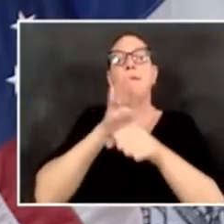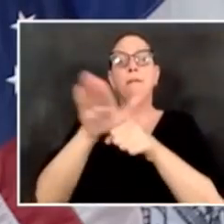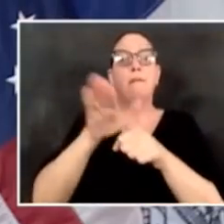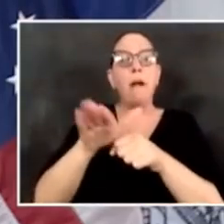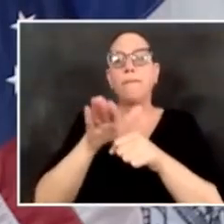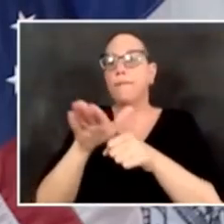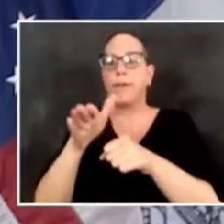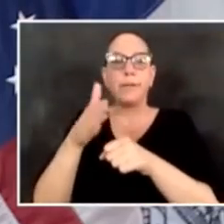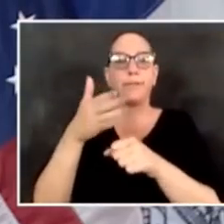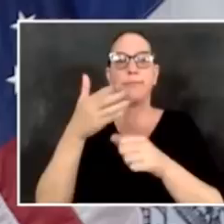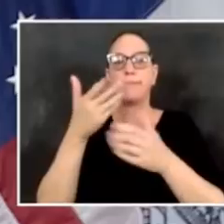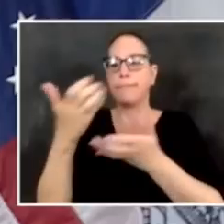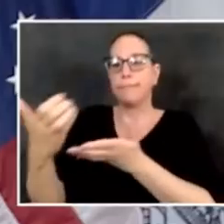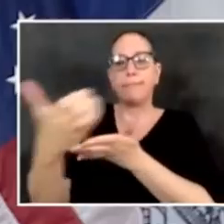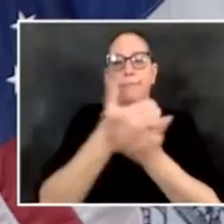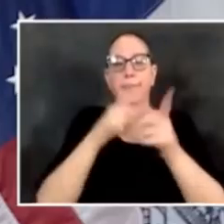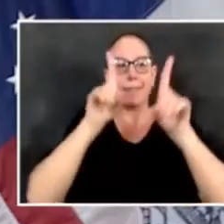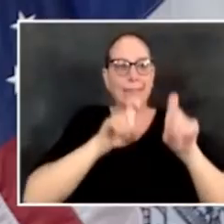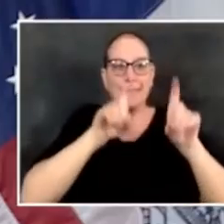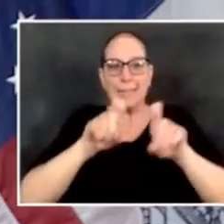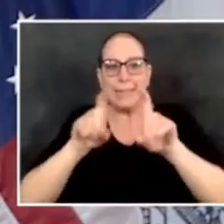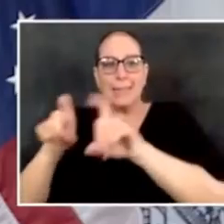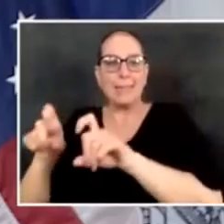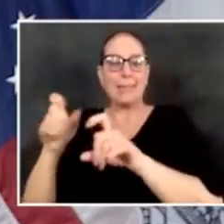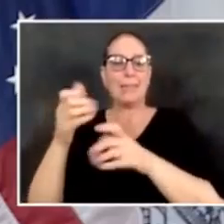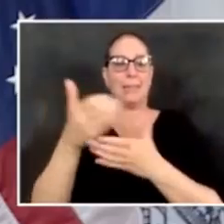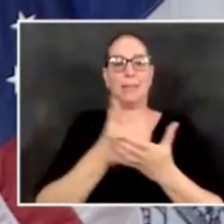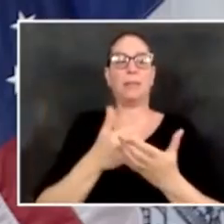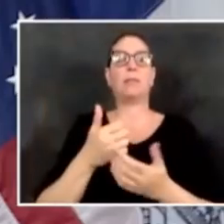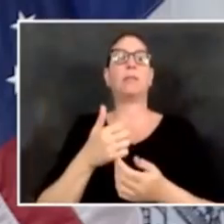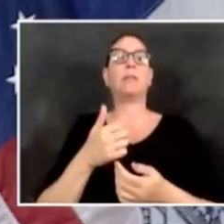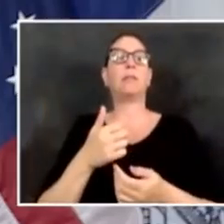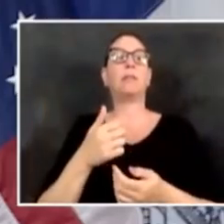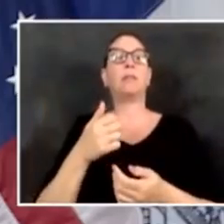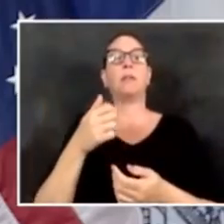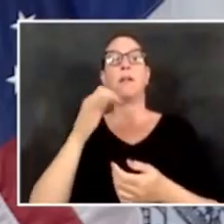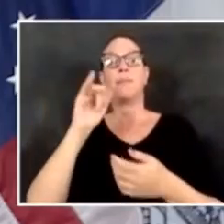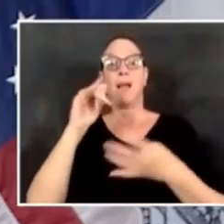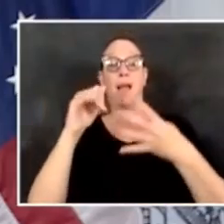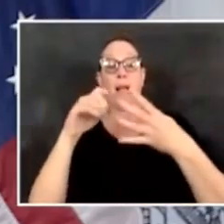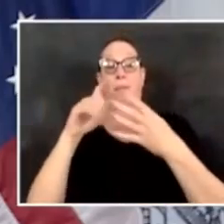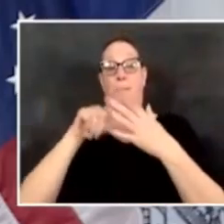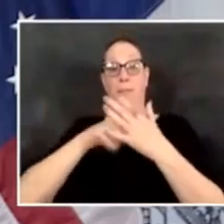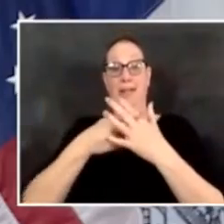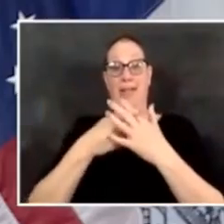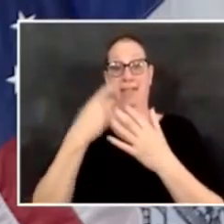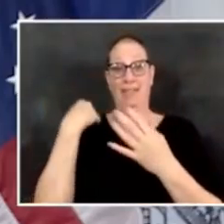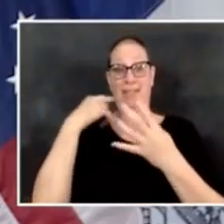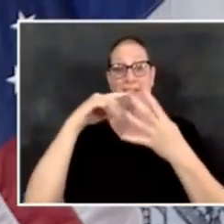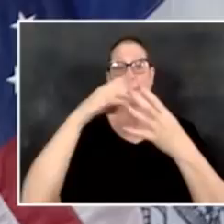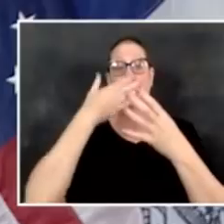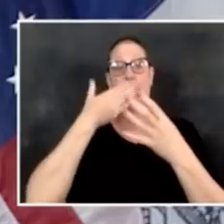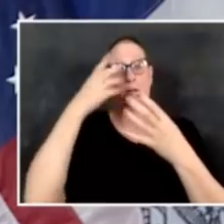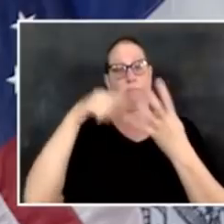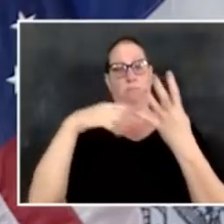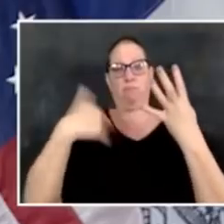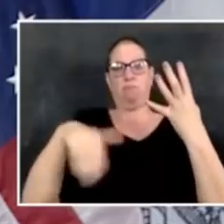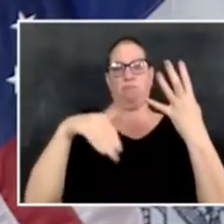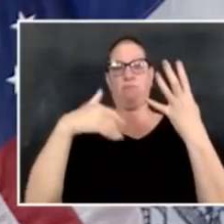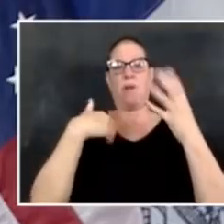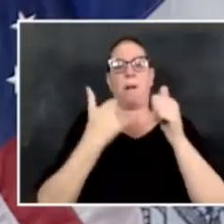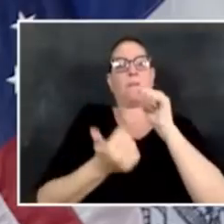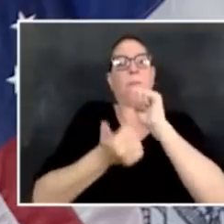lab. So the numbers have just changed markedly. Originally, we were talking about a situation